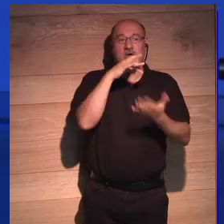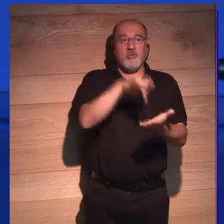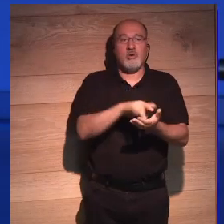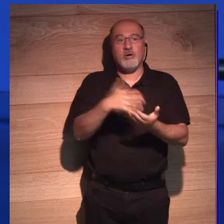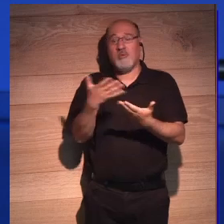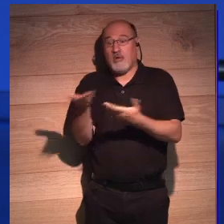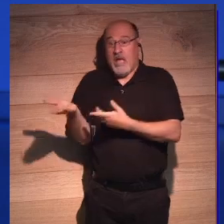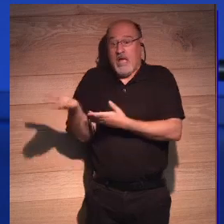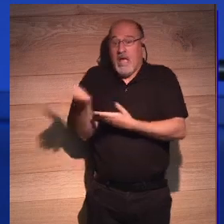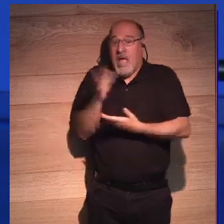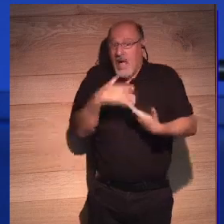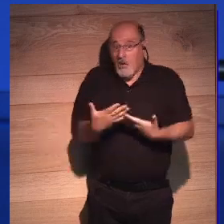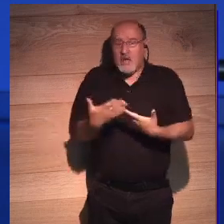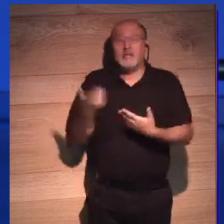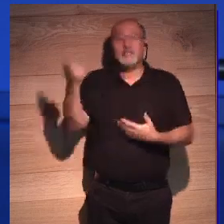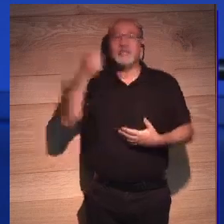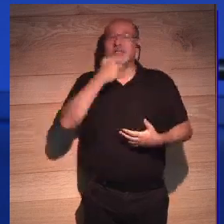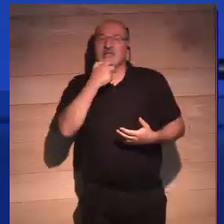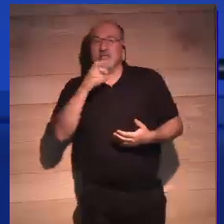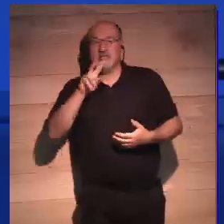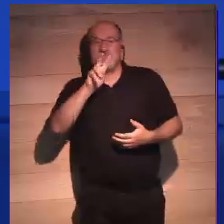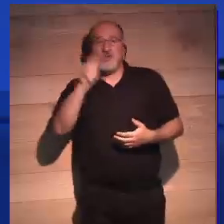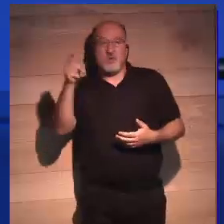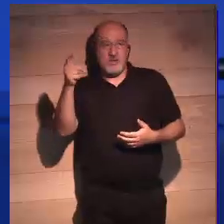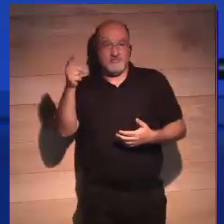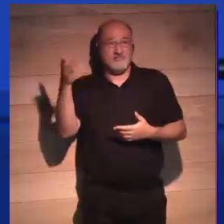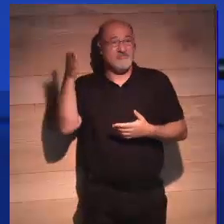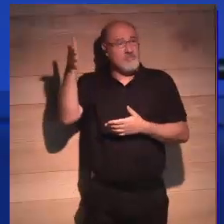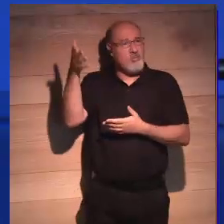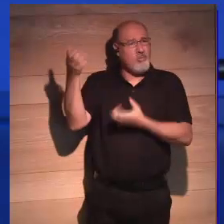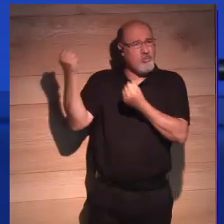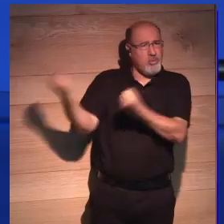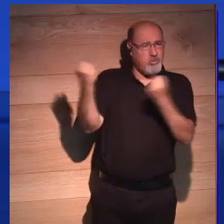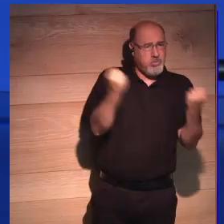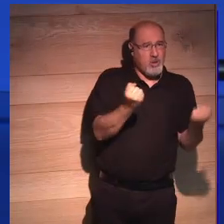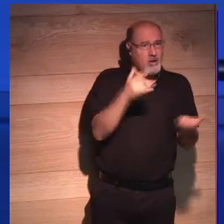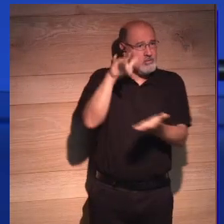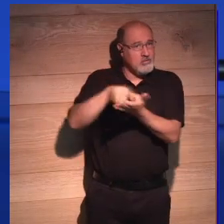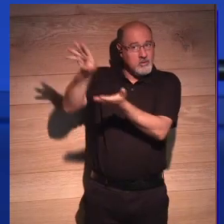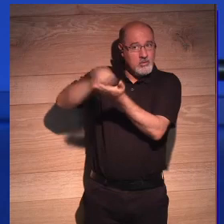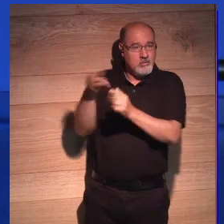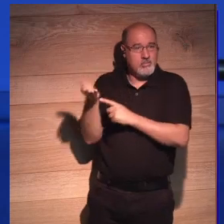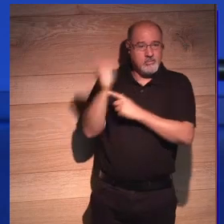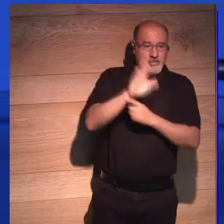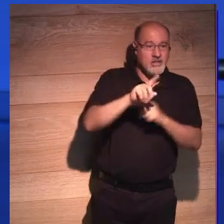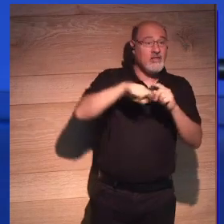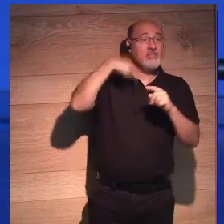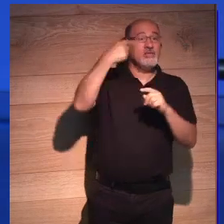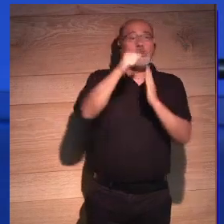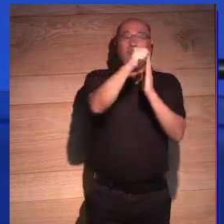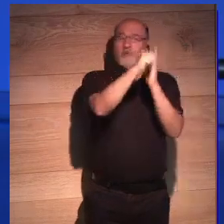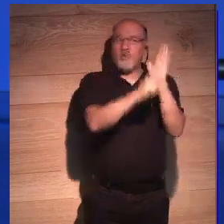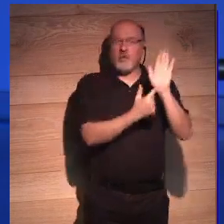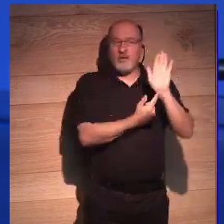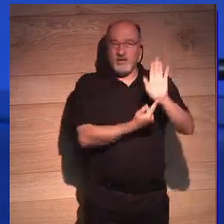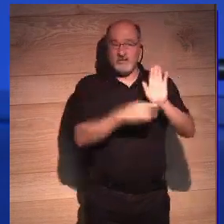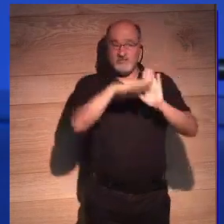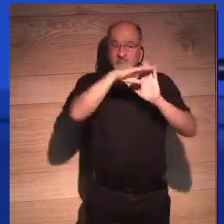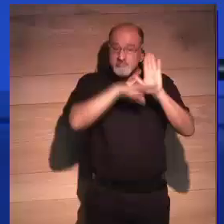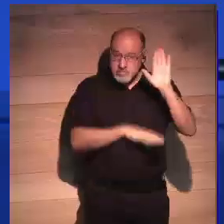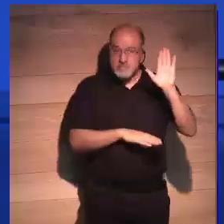look at its strengths and look at how it's developing. And then I will introduce the programme, which we, as I mentioned, we curated in partnership